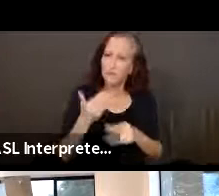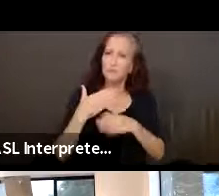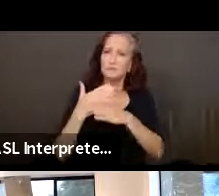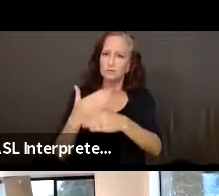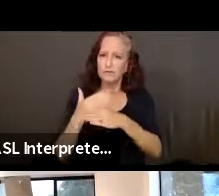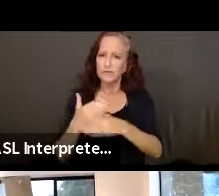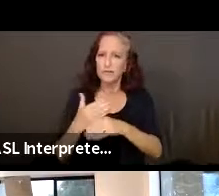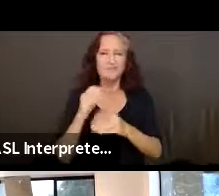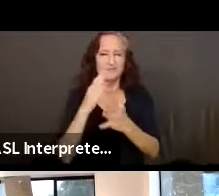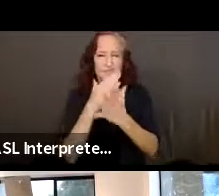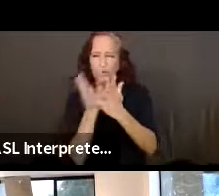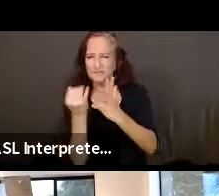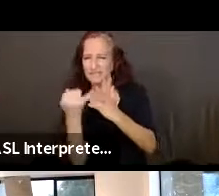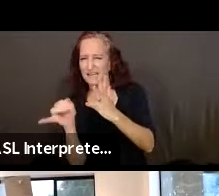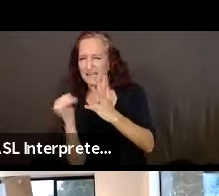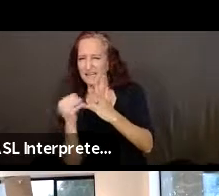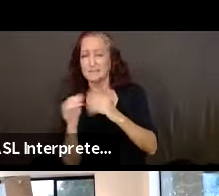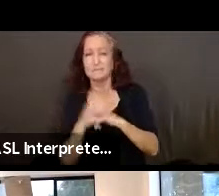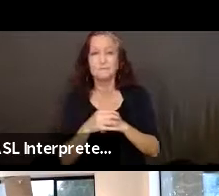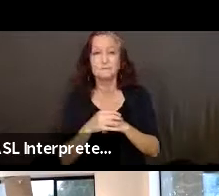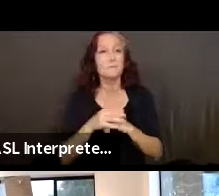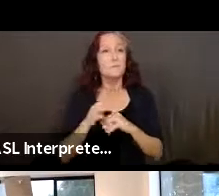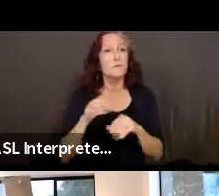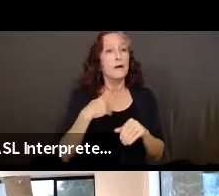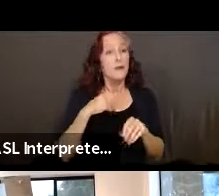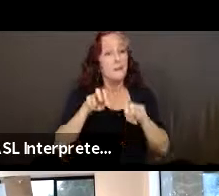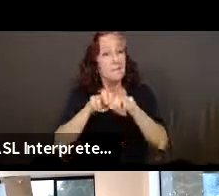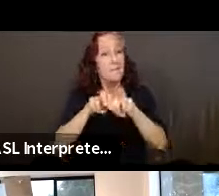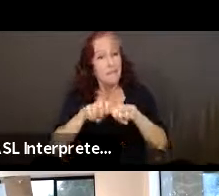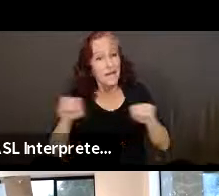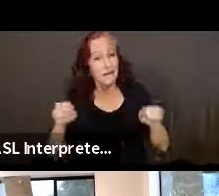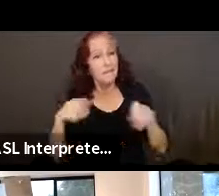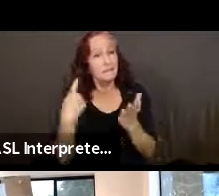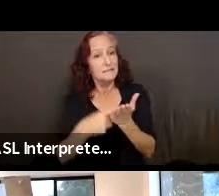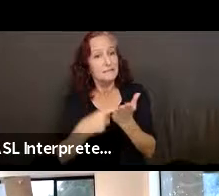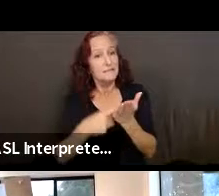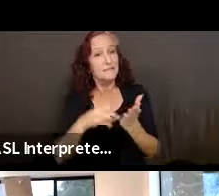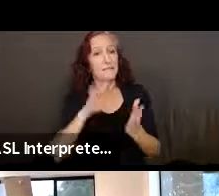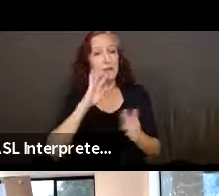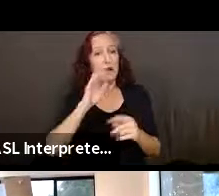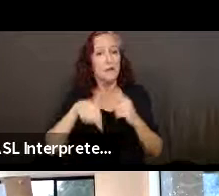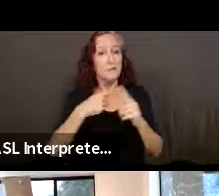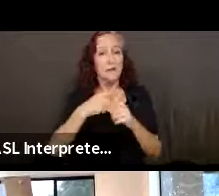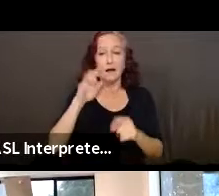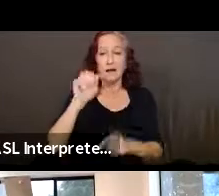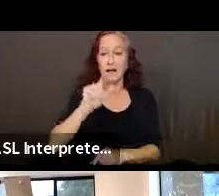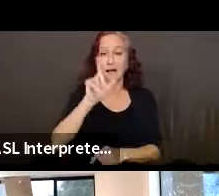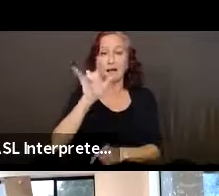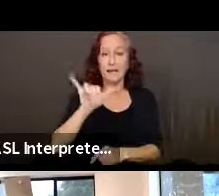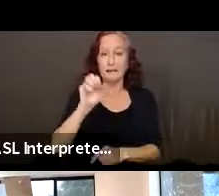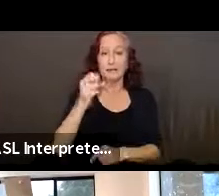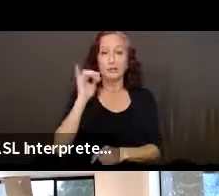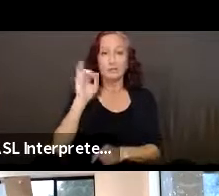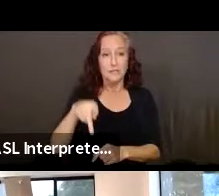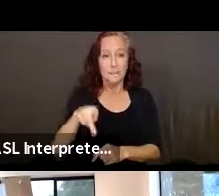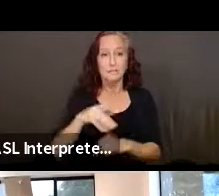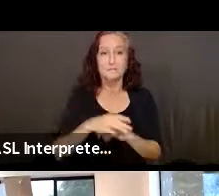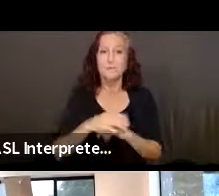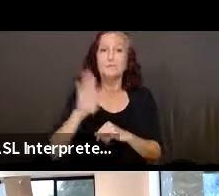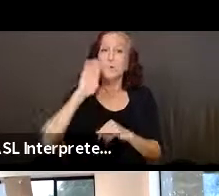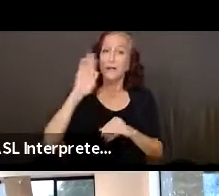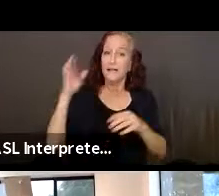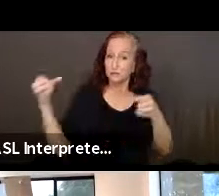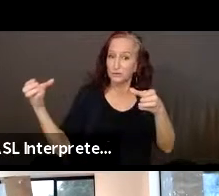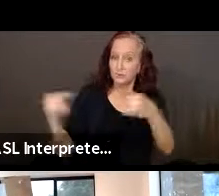We will have a panel discussion to learn more about the concept of allyship. There will be a toast. And so if you do not